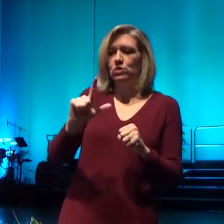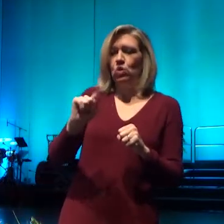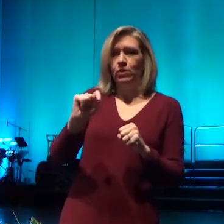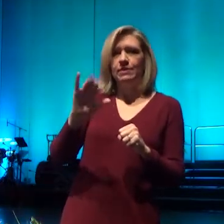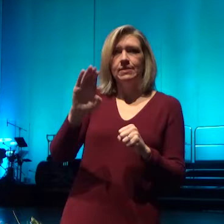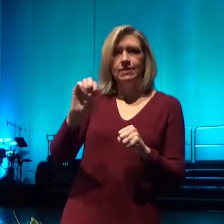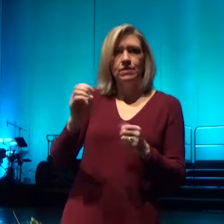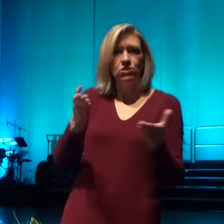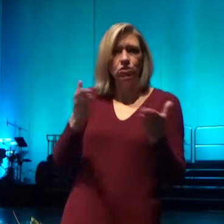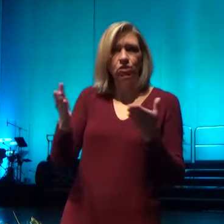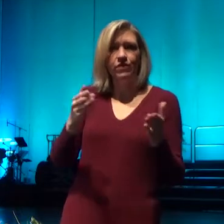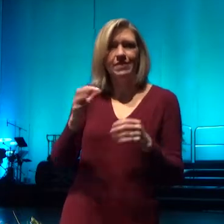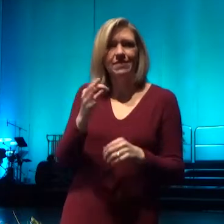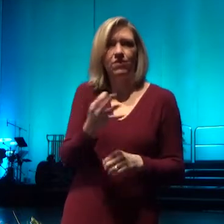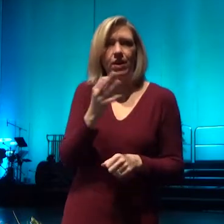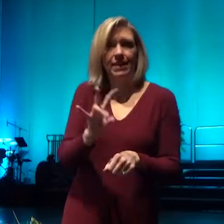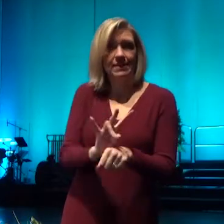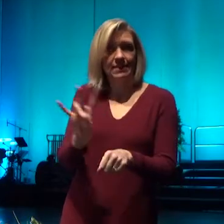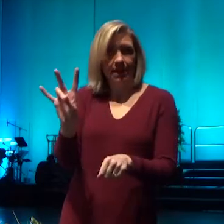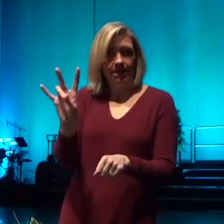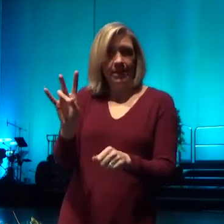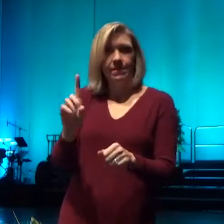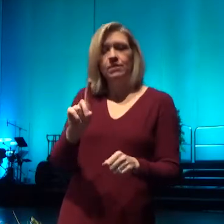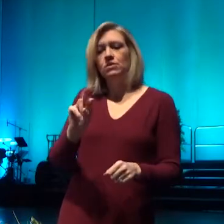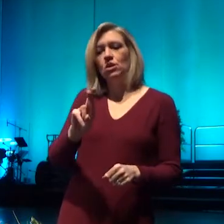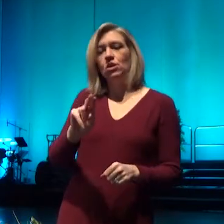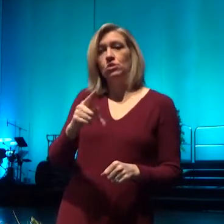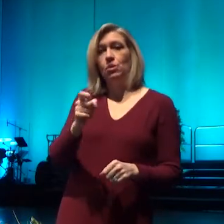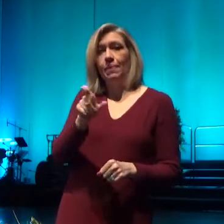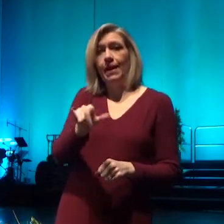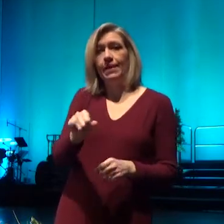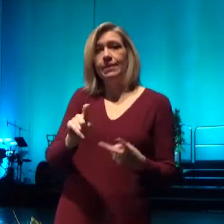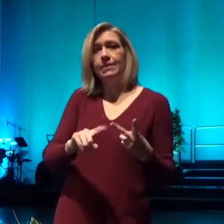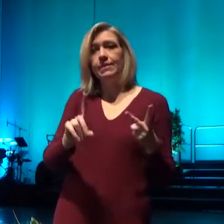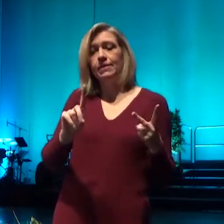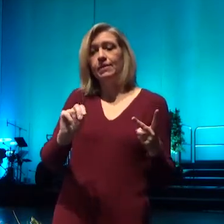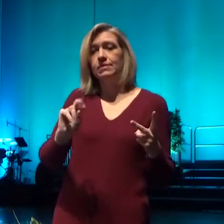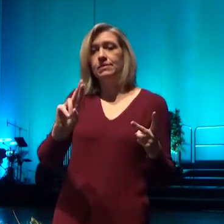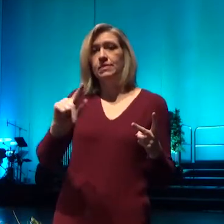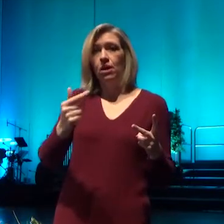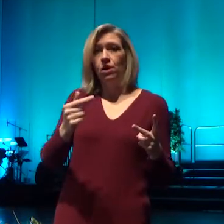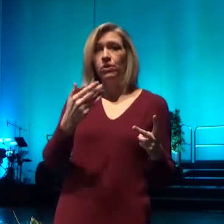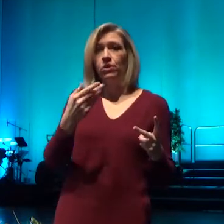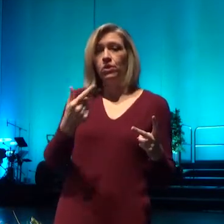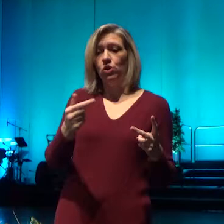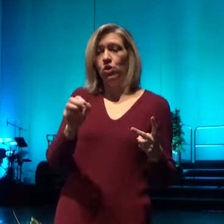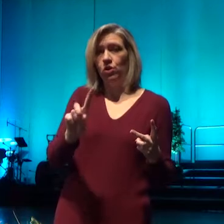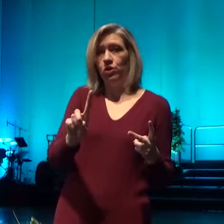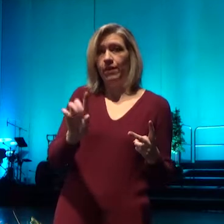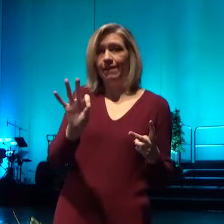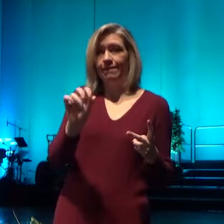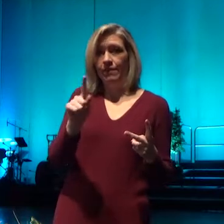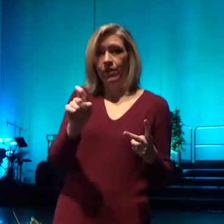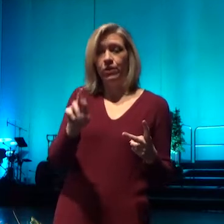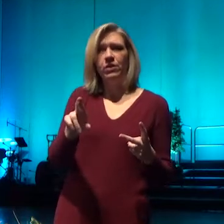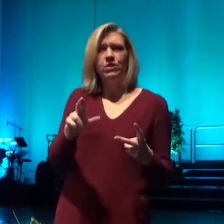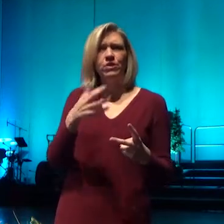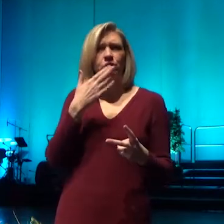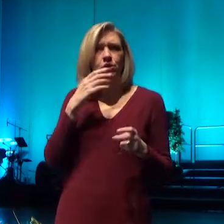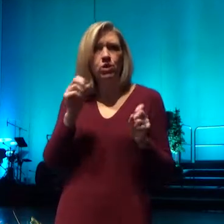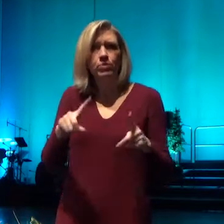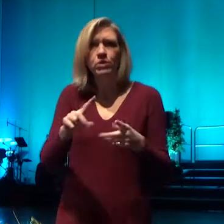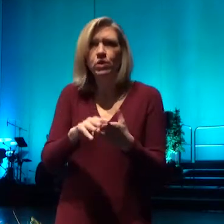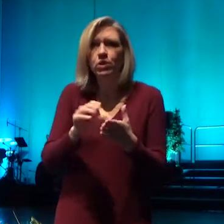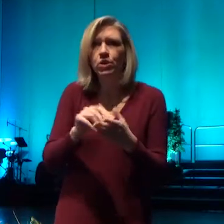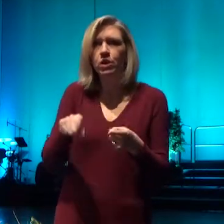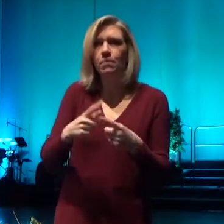7 p.m. with our own Dr. Patty, and Doug Goodfeather will be joining us. It's a great opportunity to learn about the indigenous culture